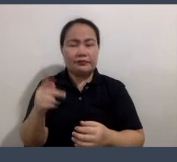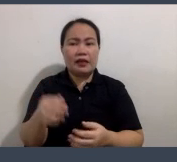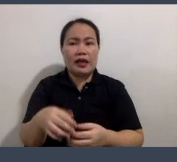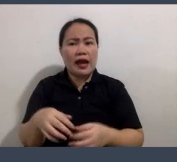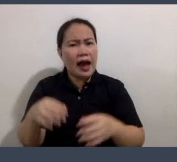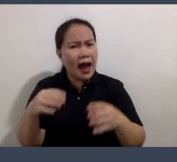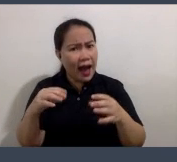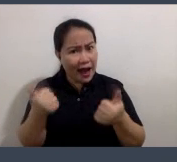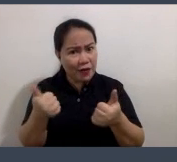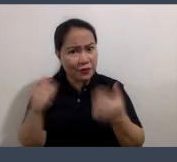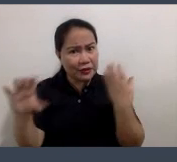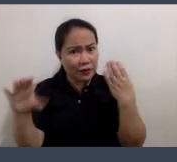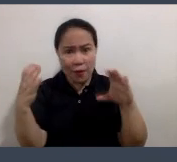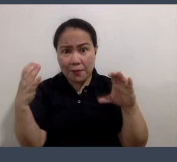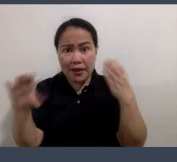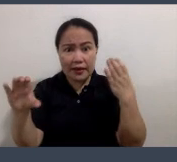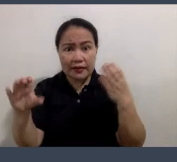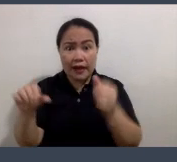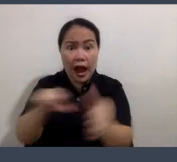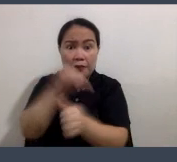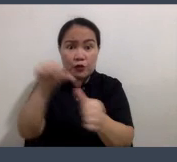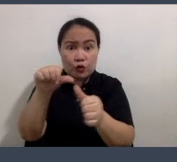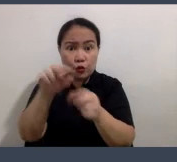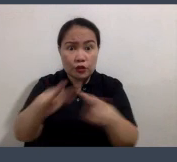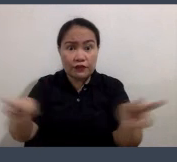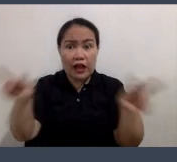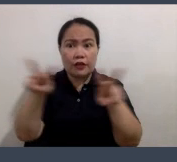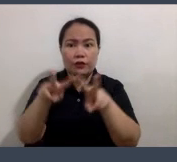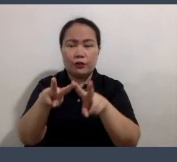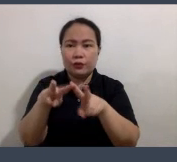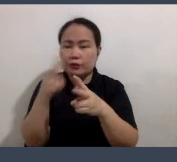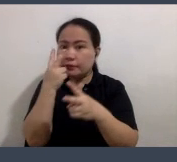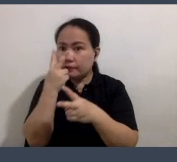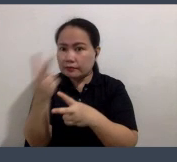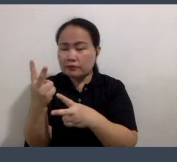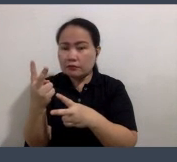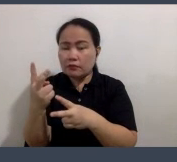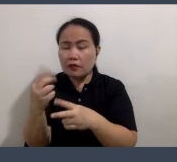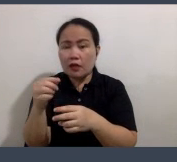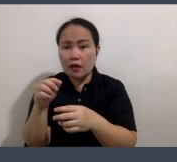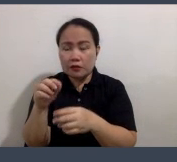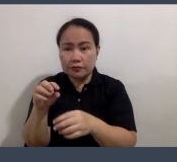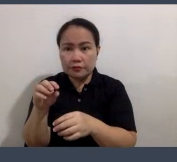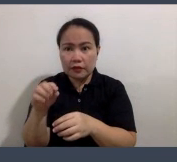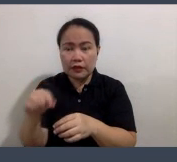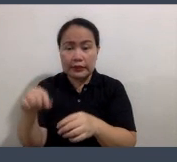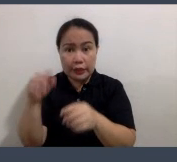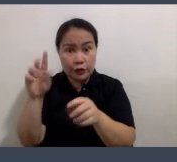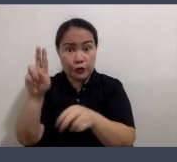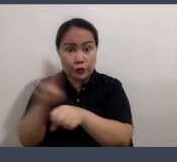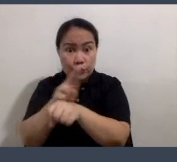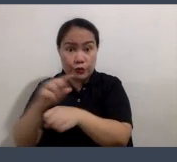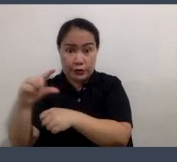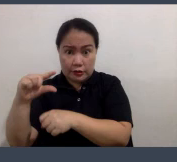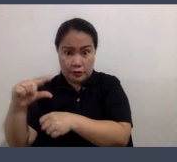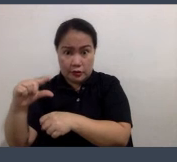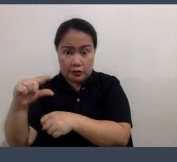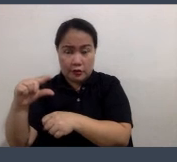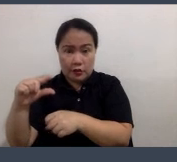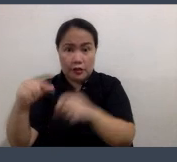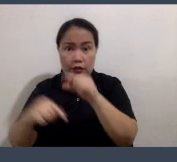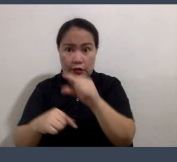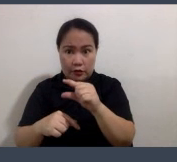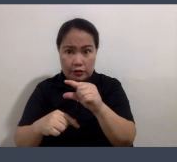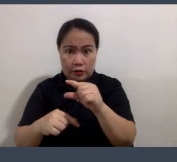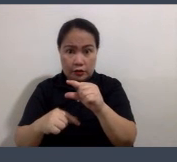Okay, how are we going to compare absolute values? So, ito, let us put less than, greater than,